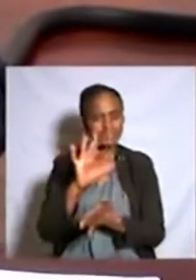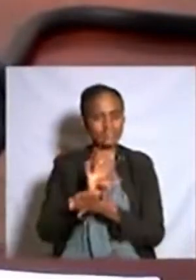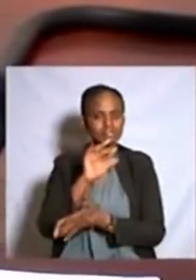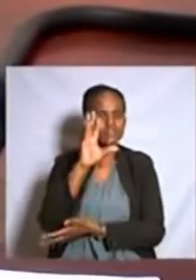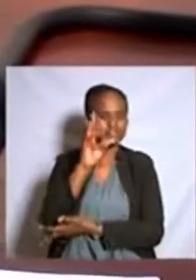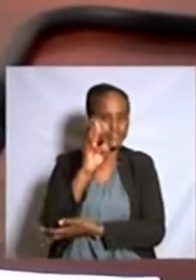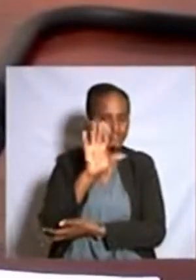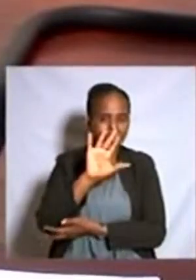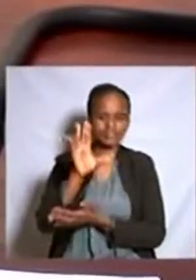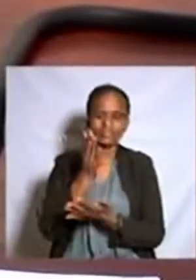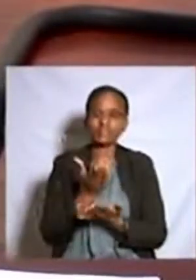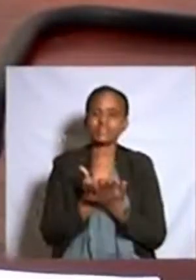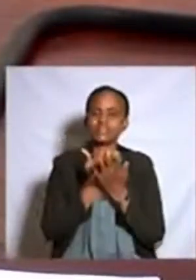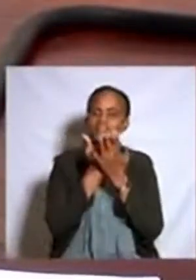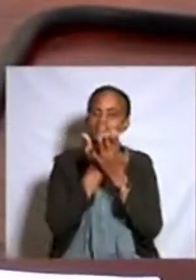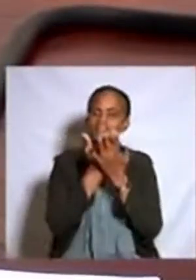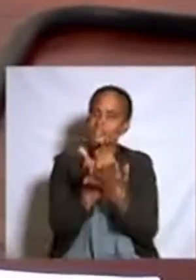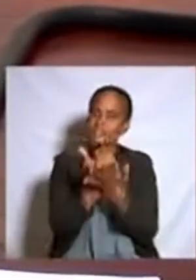your submission,